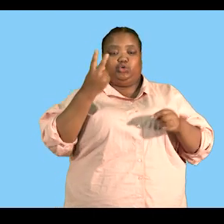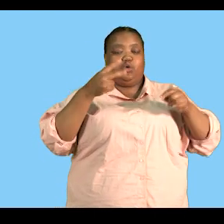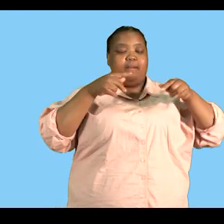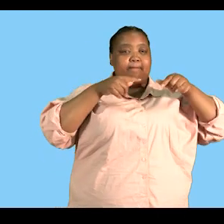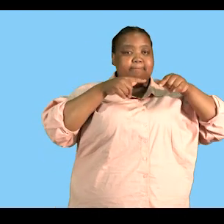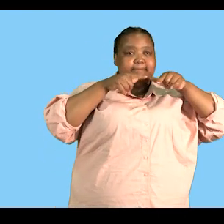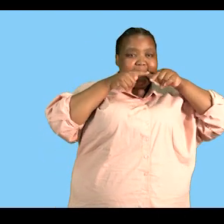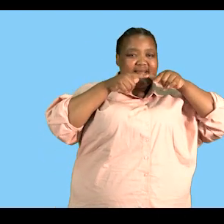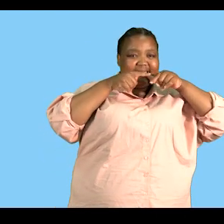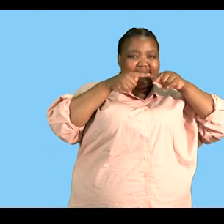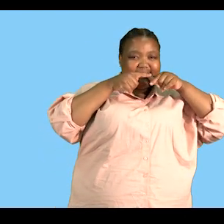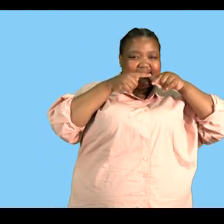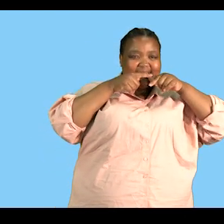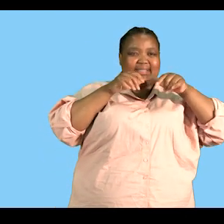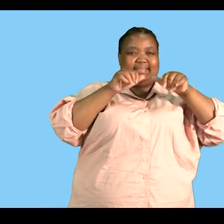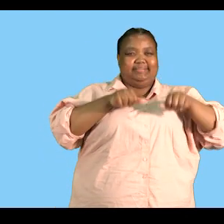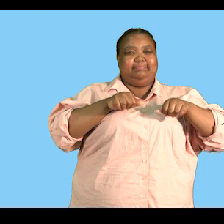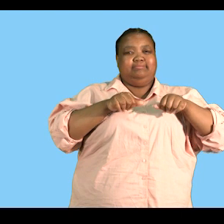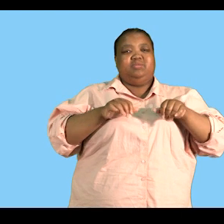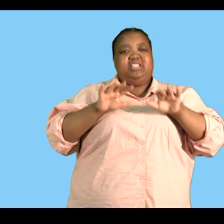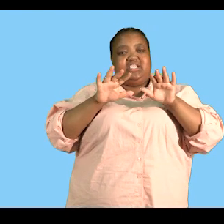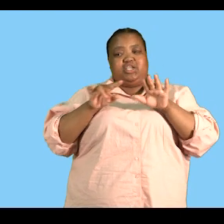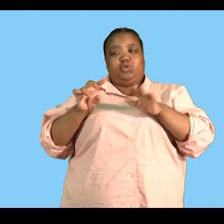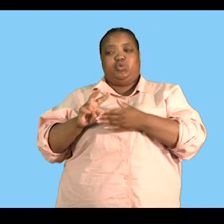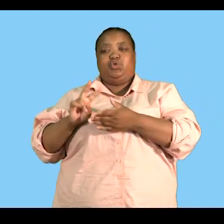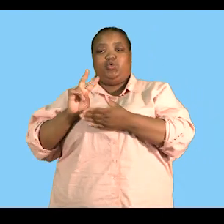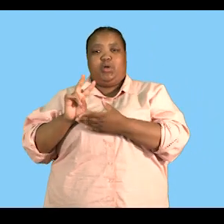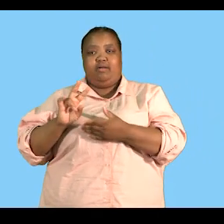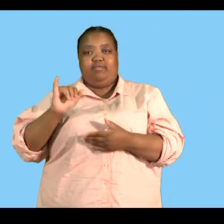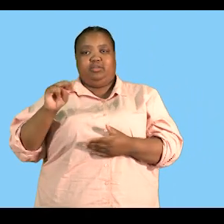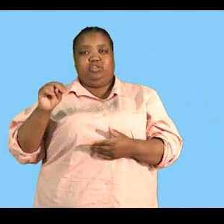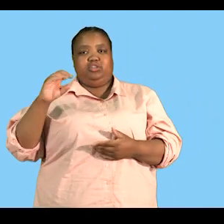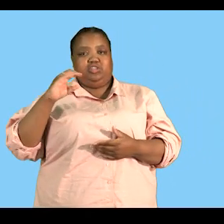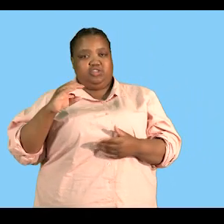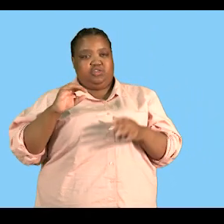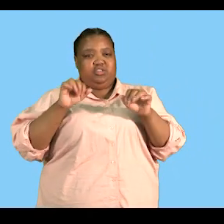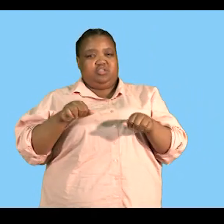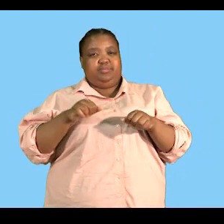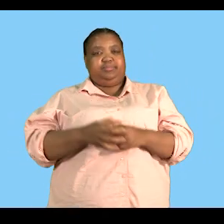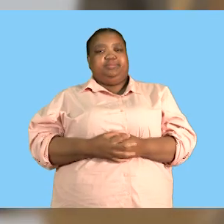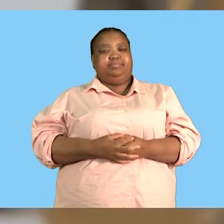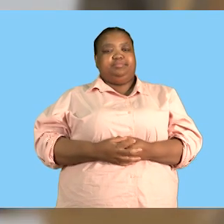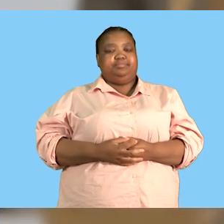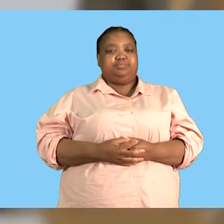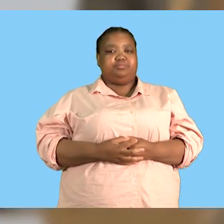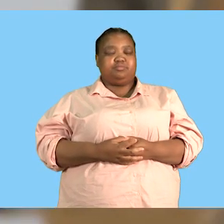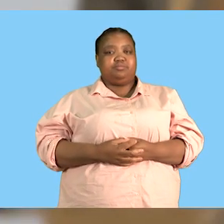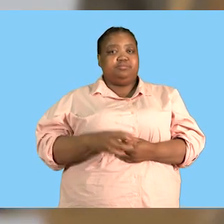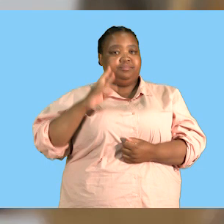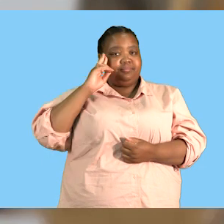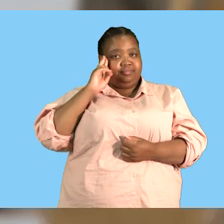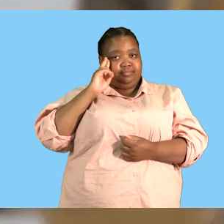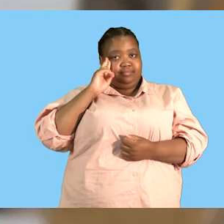see inches, we know it's imperial, so there might be a conversion between imperial and